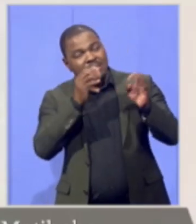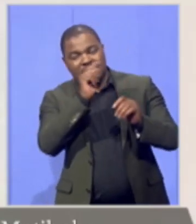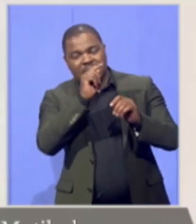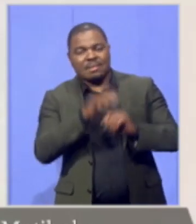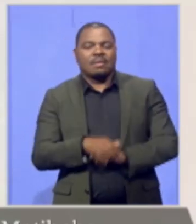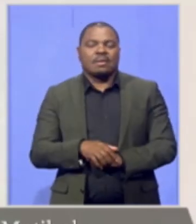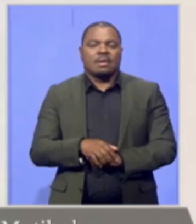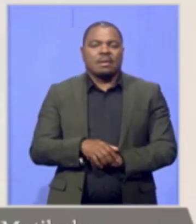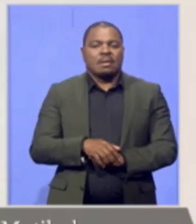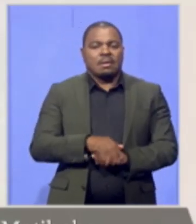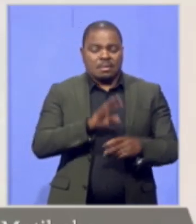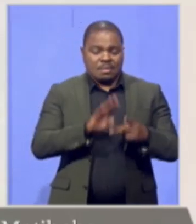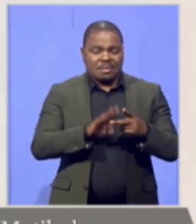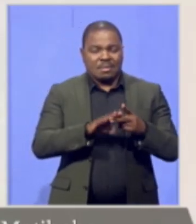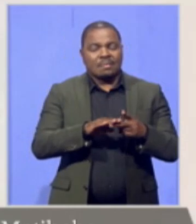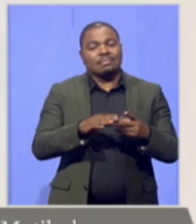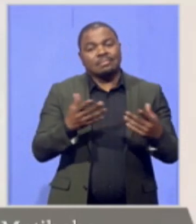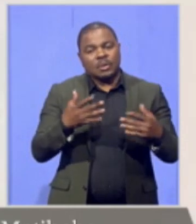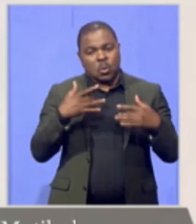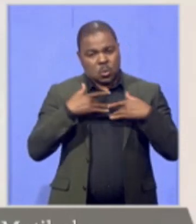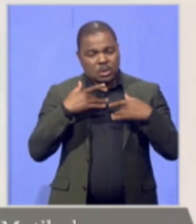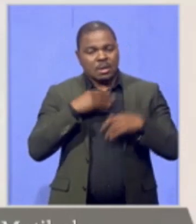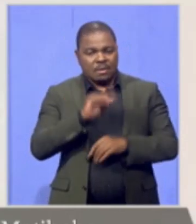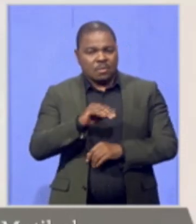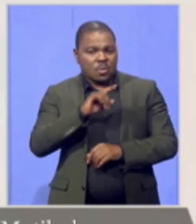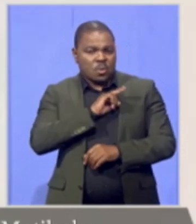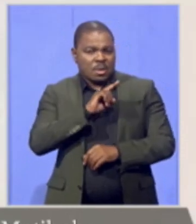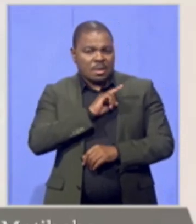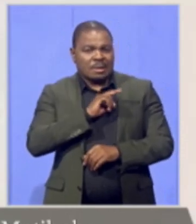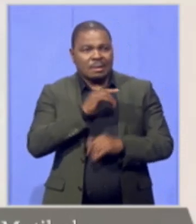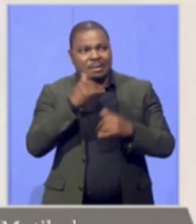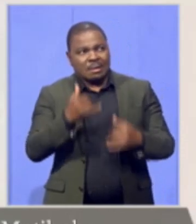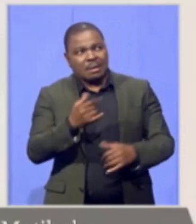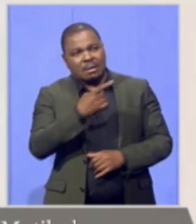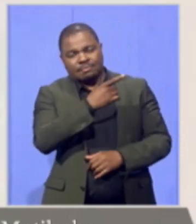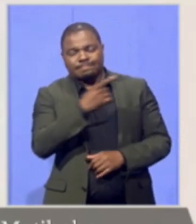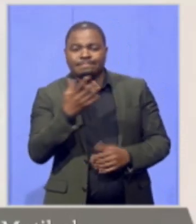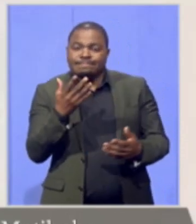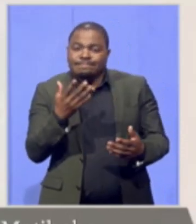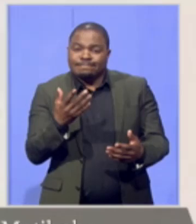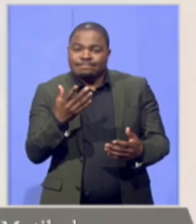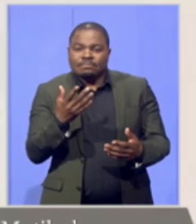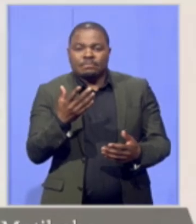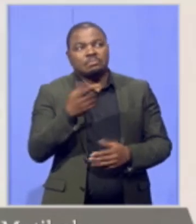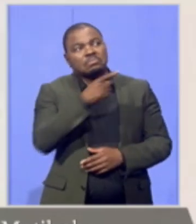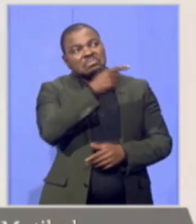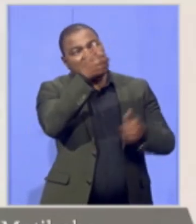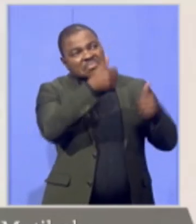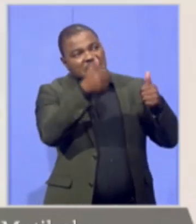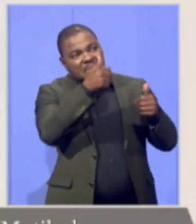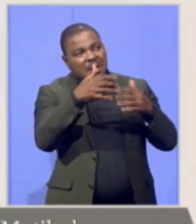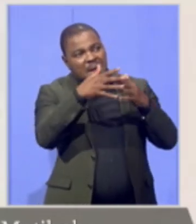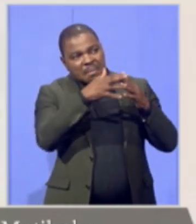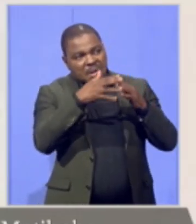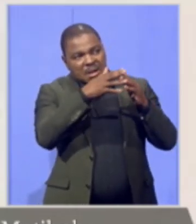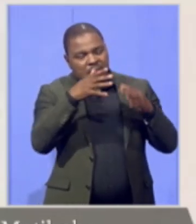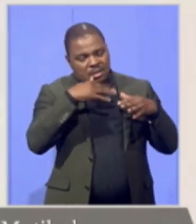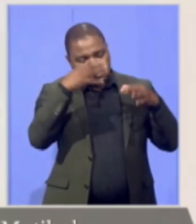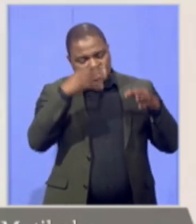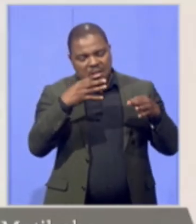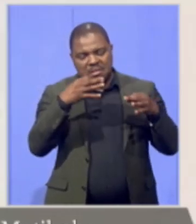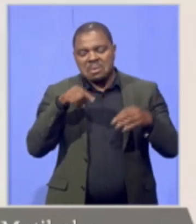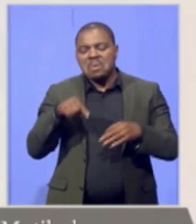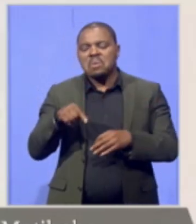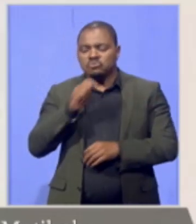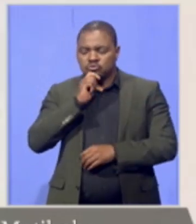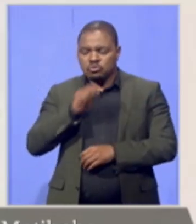observe that such narratives seem to have reached and found favor amongst decision makers in the United States of